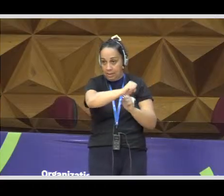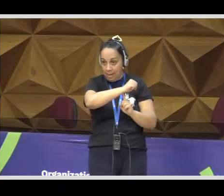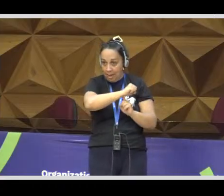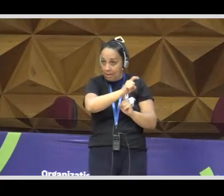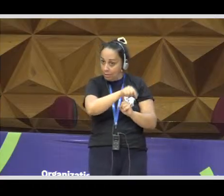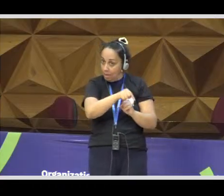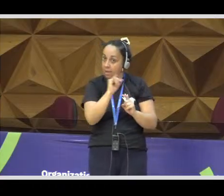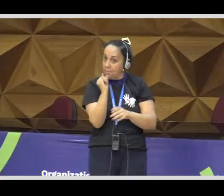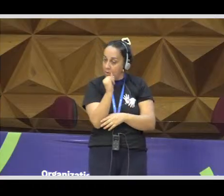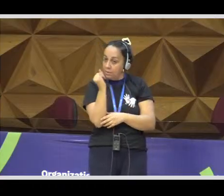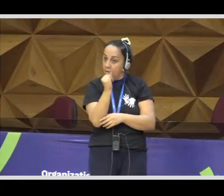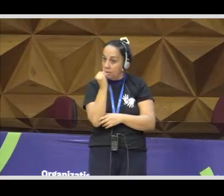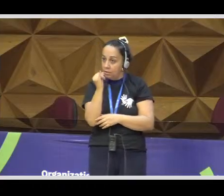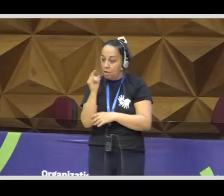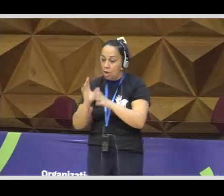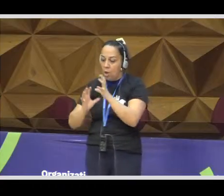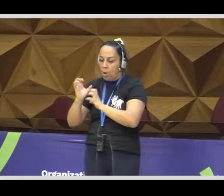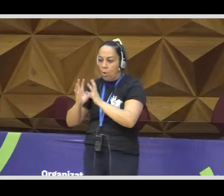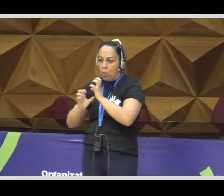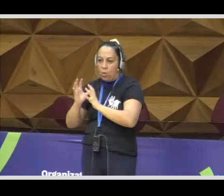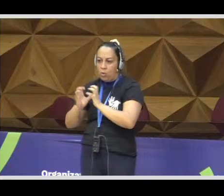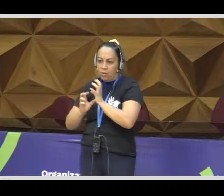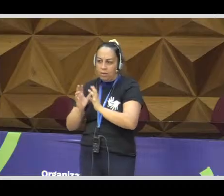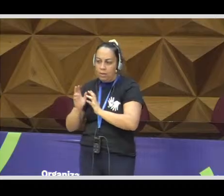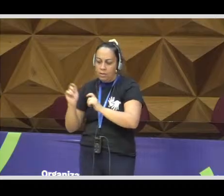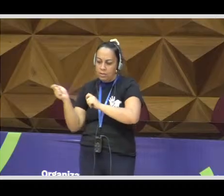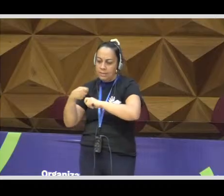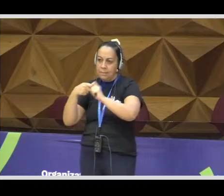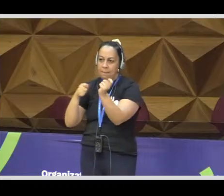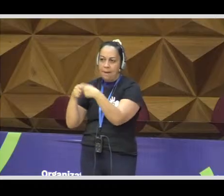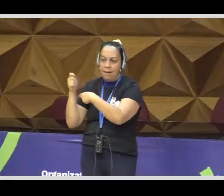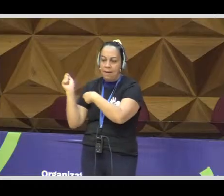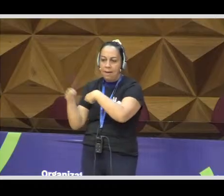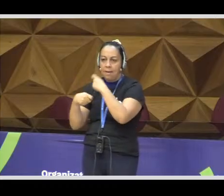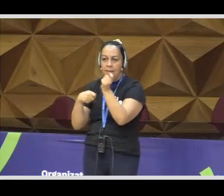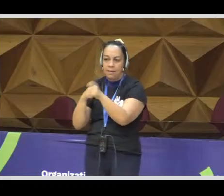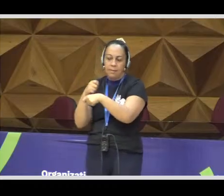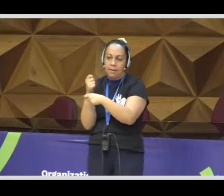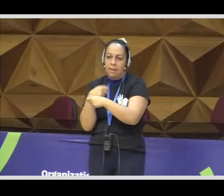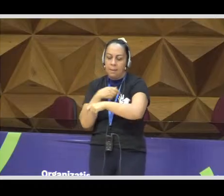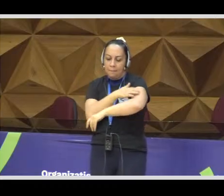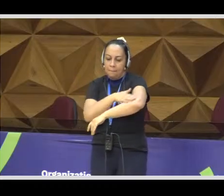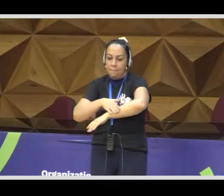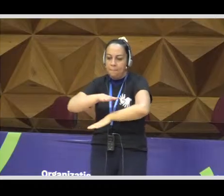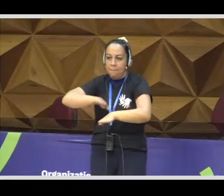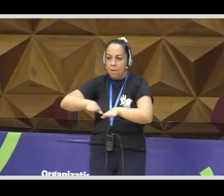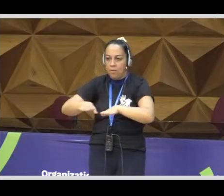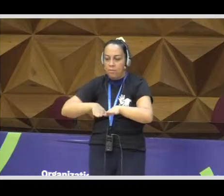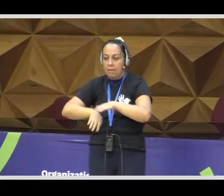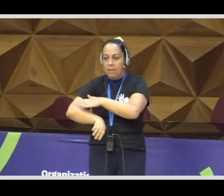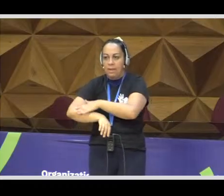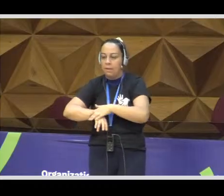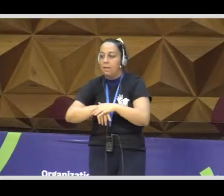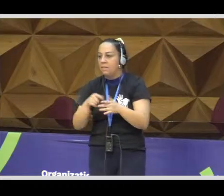sword fighting or waving your arms around, is going to make you look pretty weird, and maybe then people wouldn't want to do that because it just looks embarrassing.